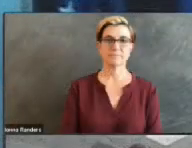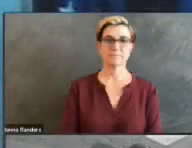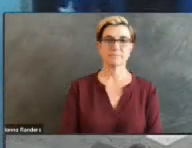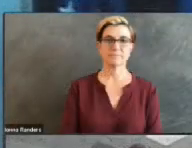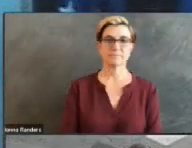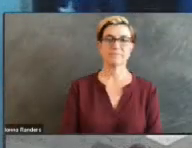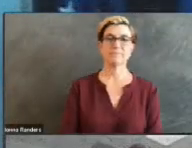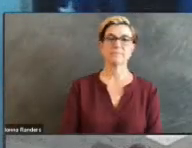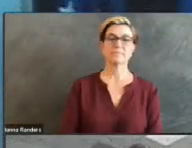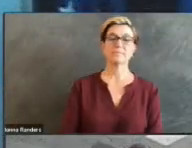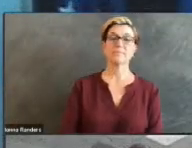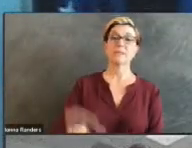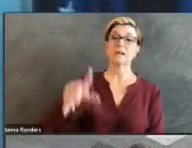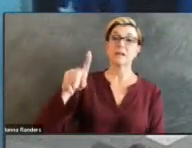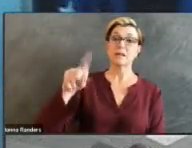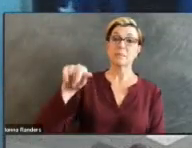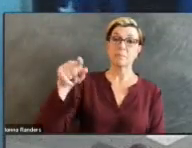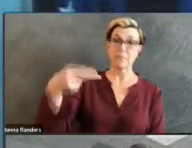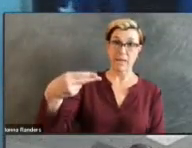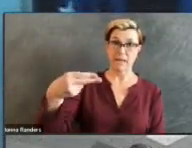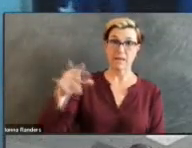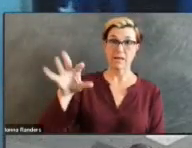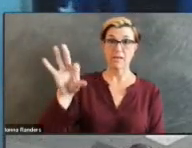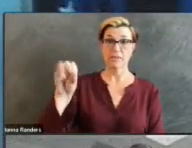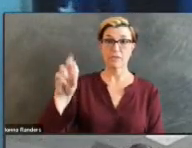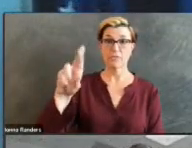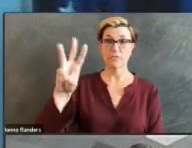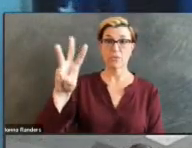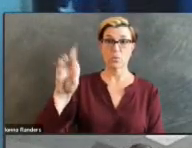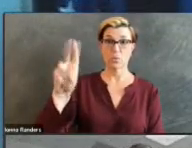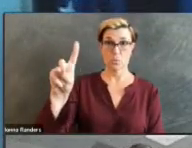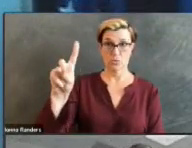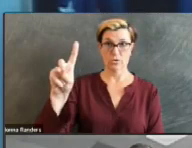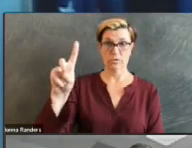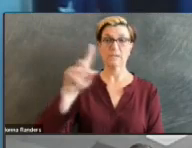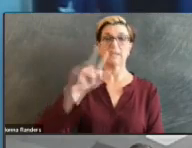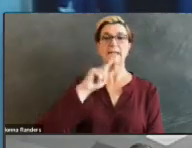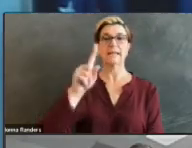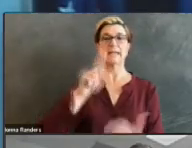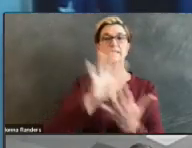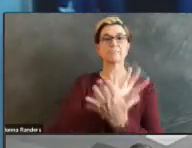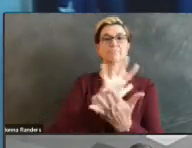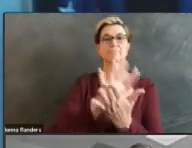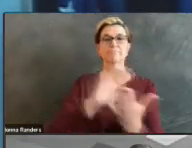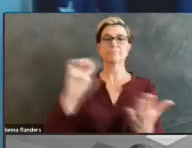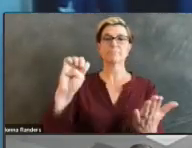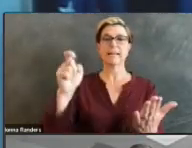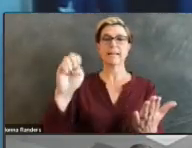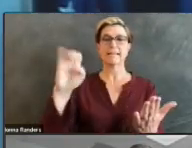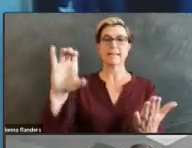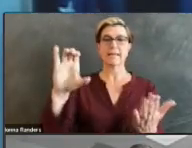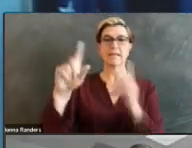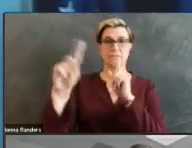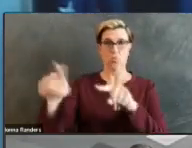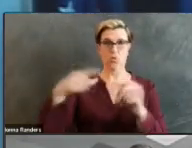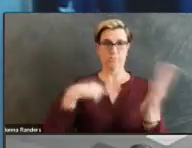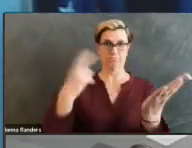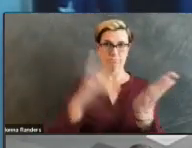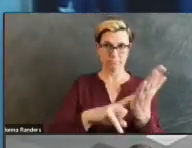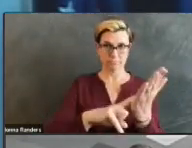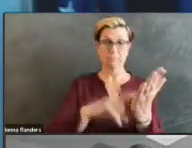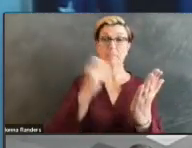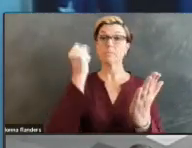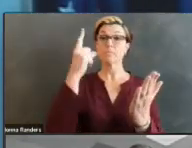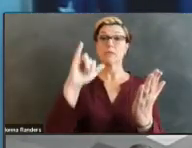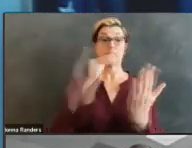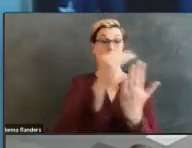forward. This order will lay out a blueprint, a path forward for DeKalb County